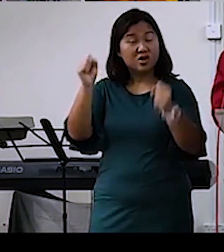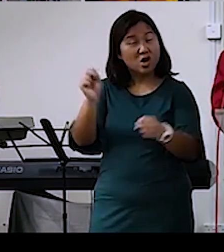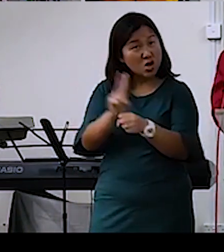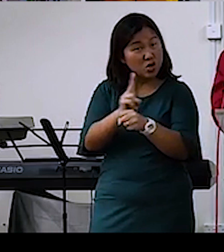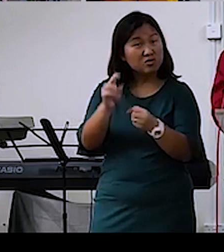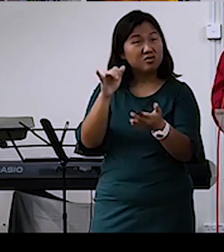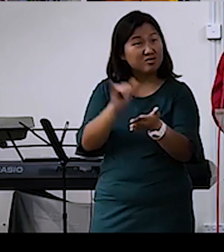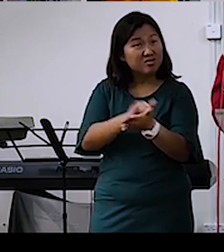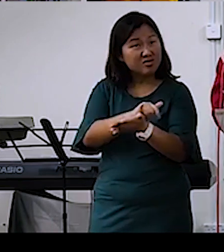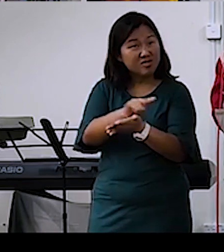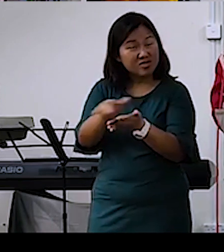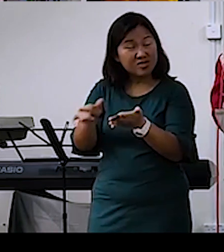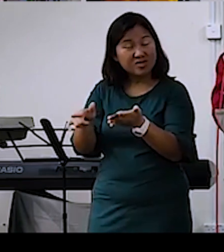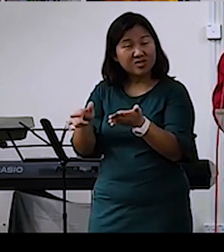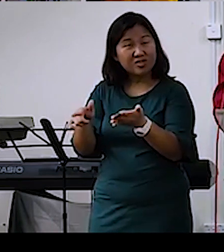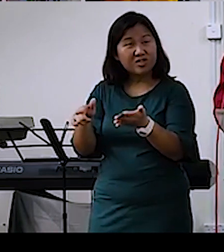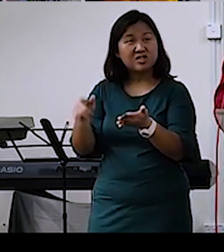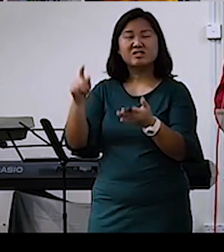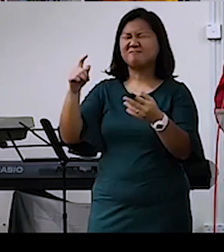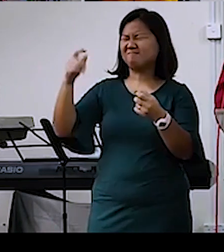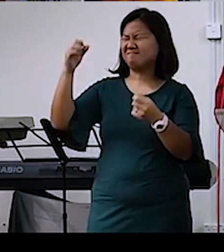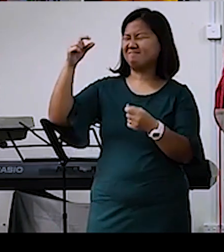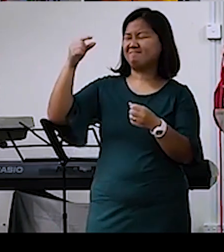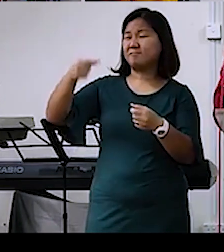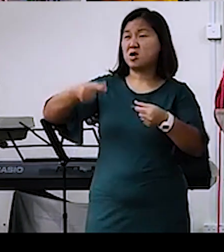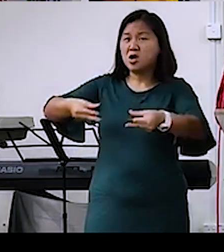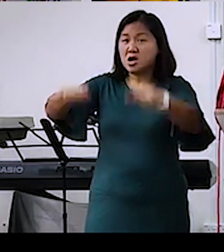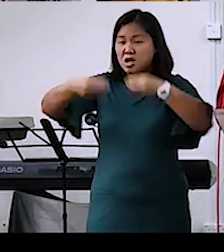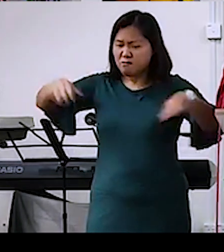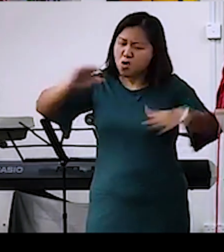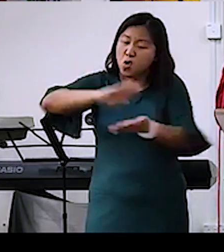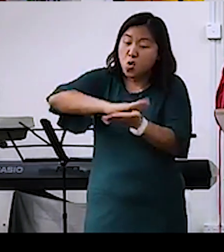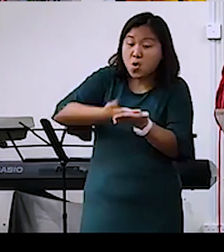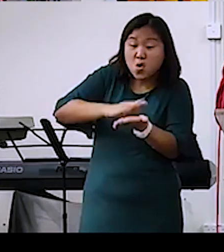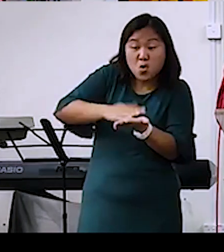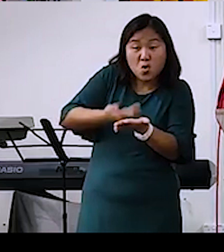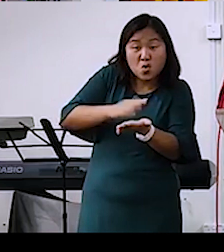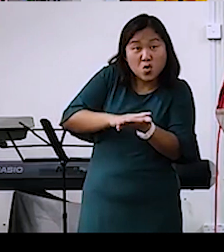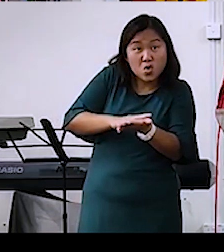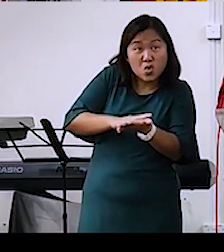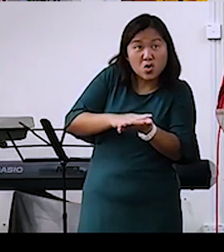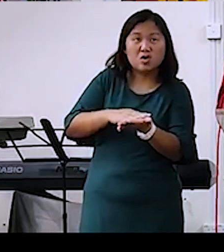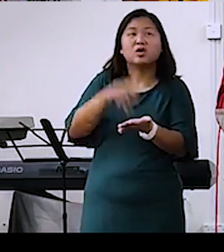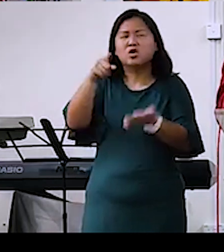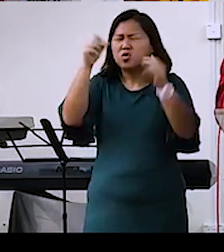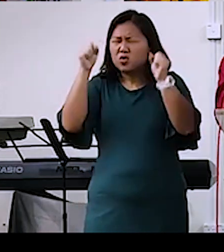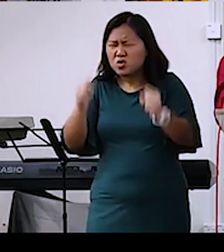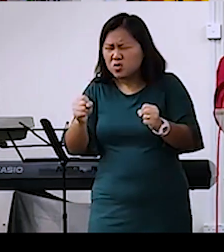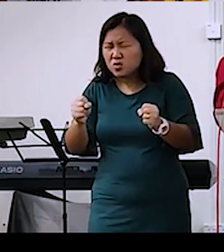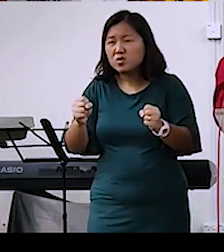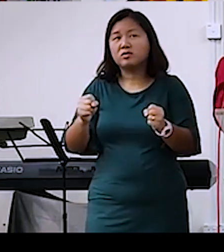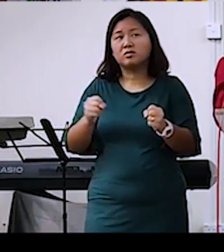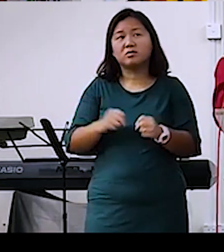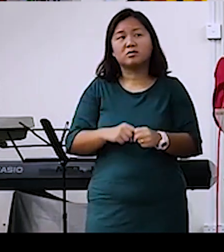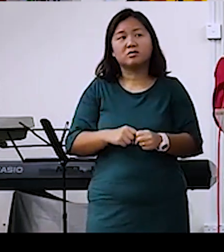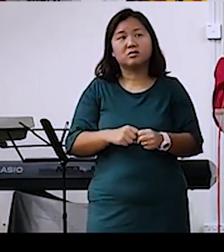blah. But ultimately, every gift you and I have, gift of cooking like Auntie Lucy, which she is using, you know, gift